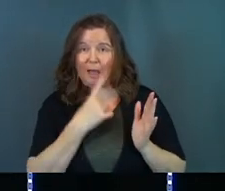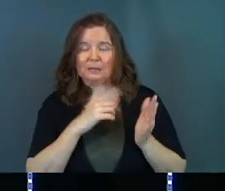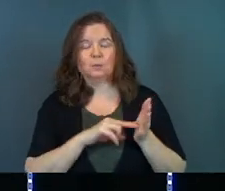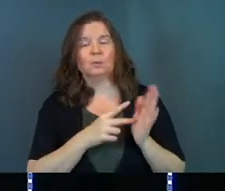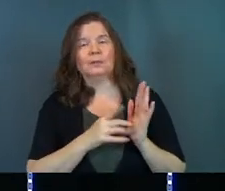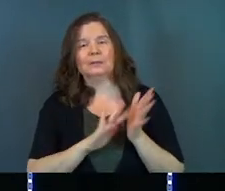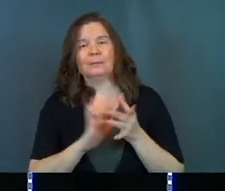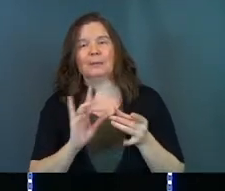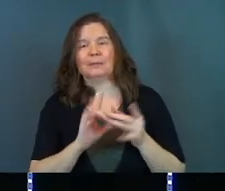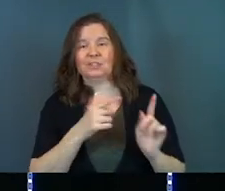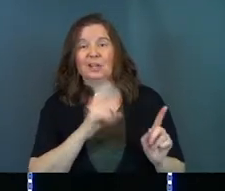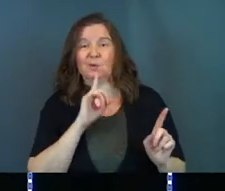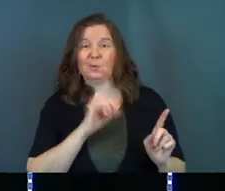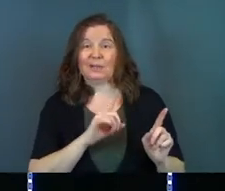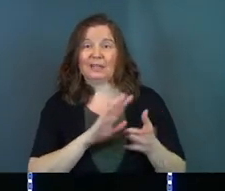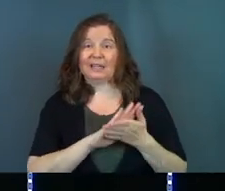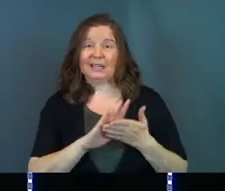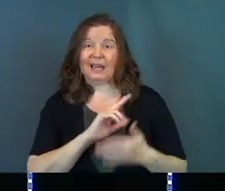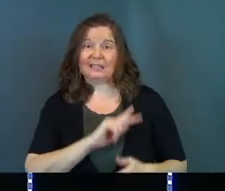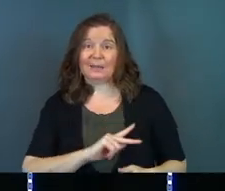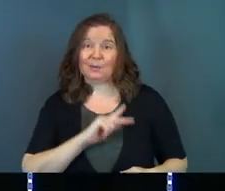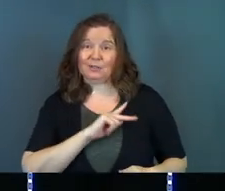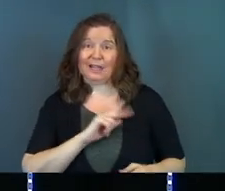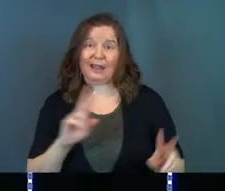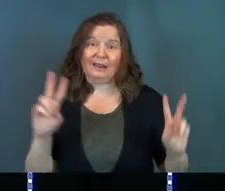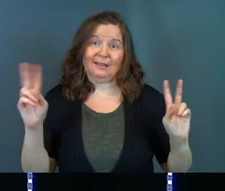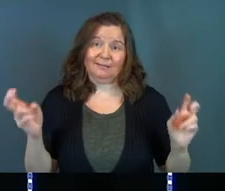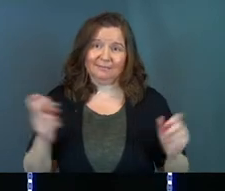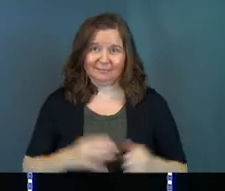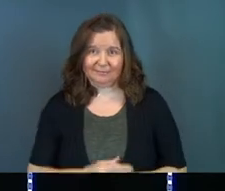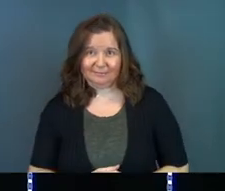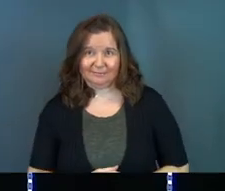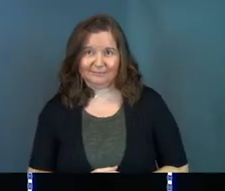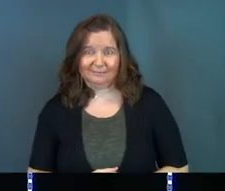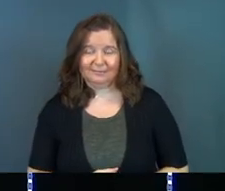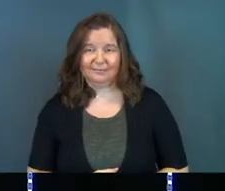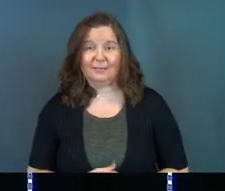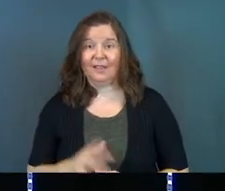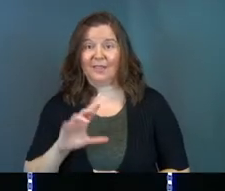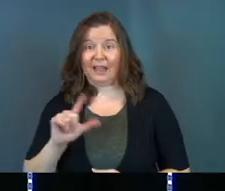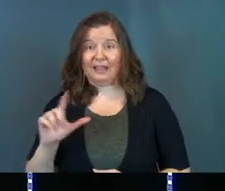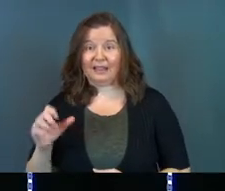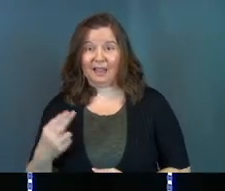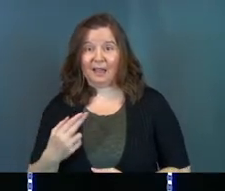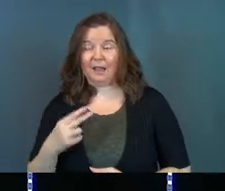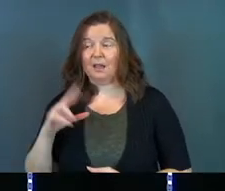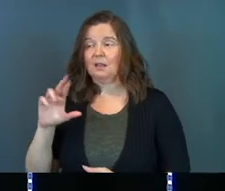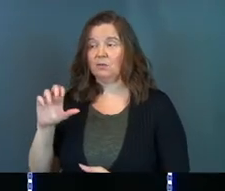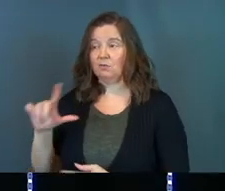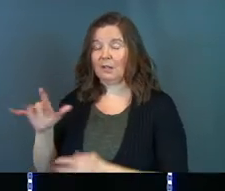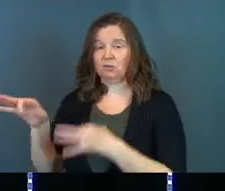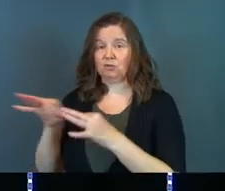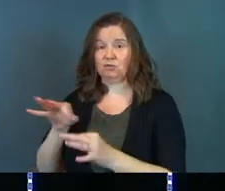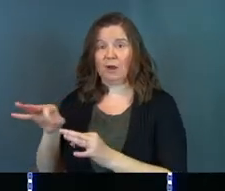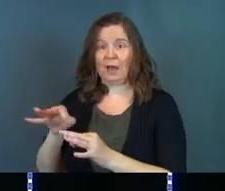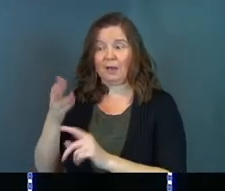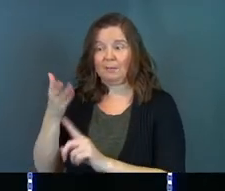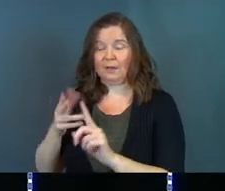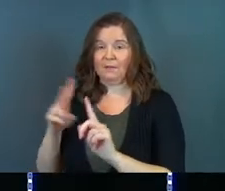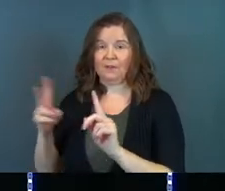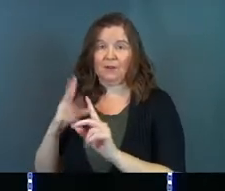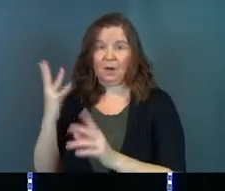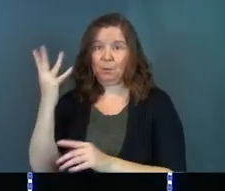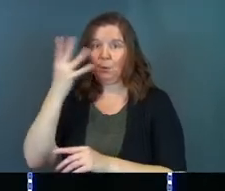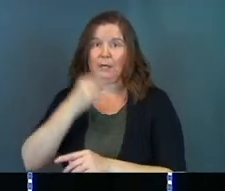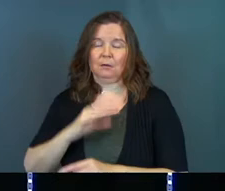which is Bible speak for she had a really nice personality, if you know what I mean. So that's Leah. And then Rachel is described by the Bible as she's very,